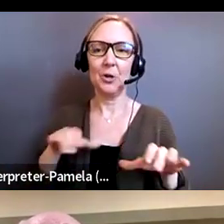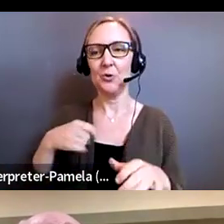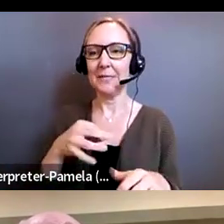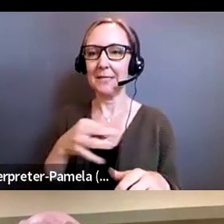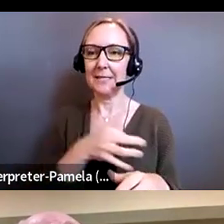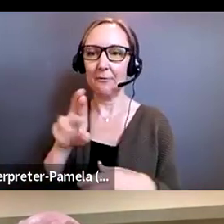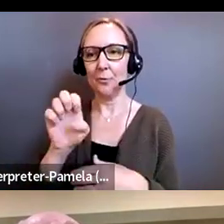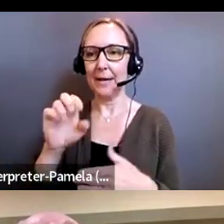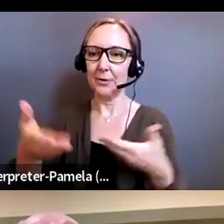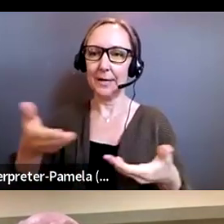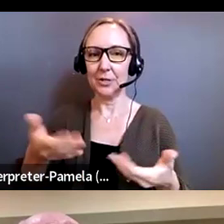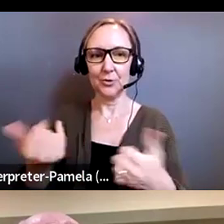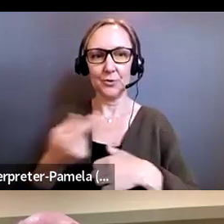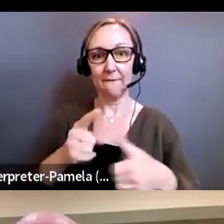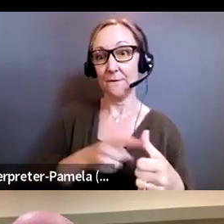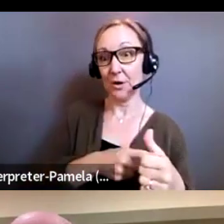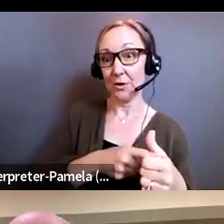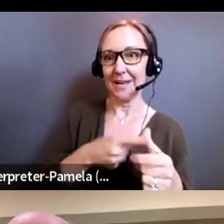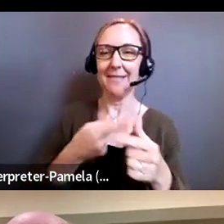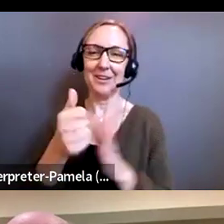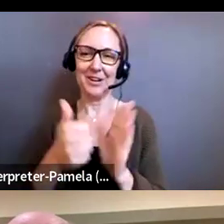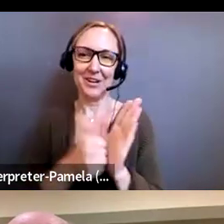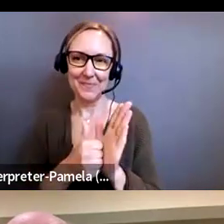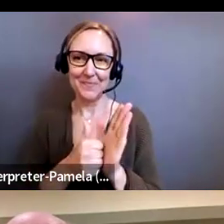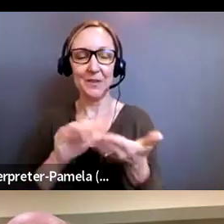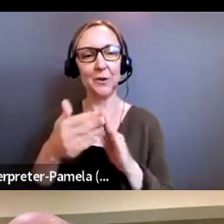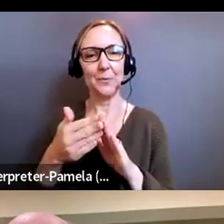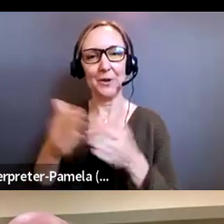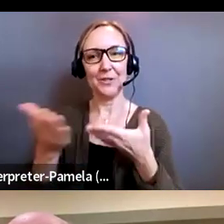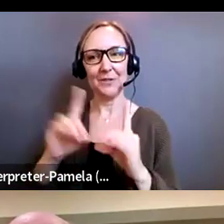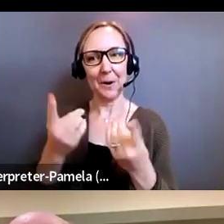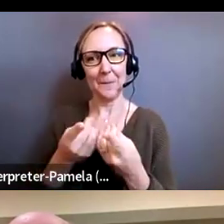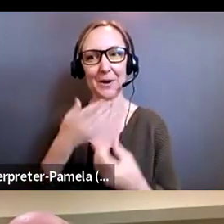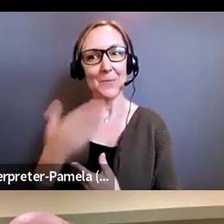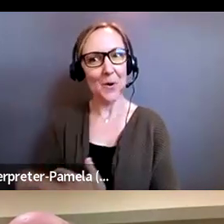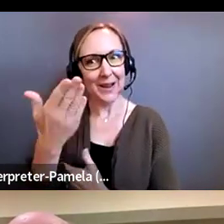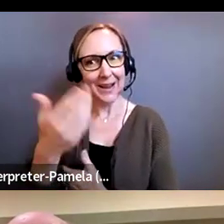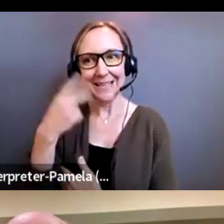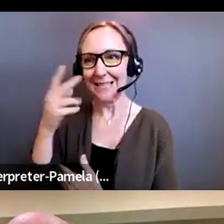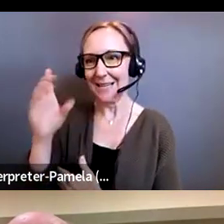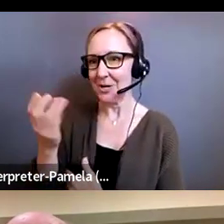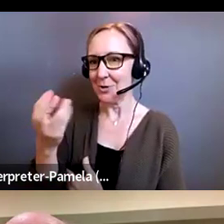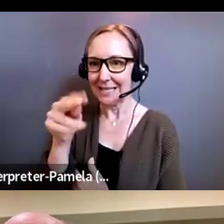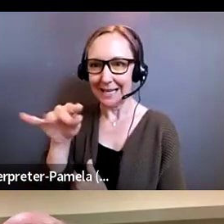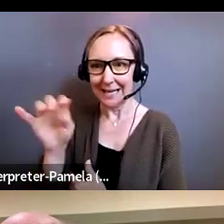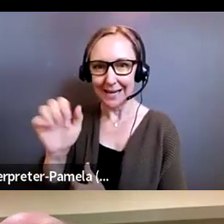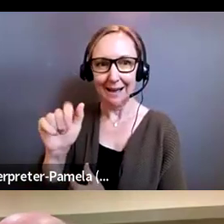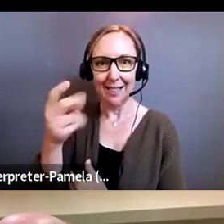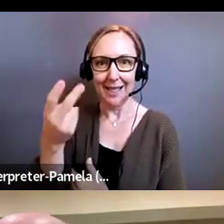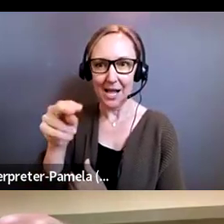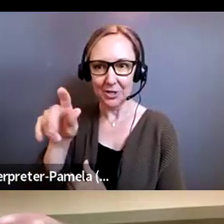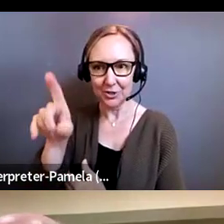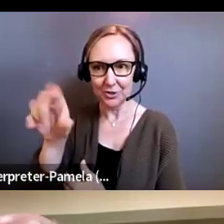and then I'll get into our agenda. So from our Community Services Department, good morning. I see Christine and Alejandra